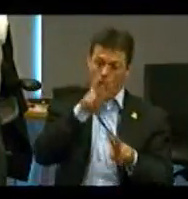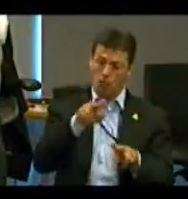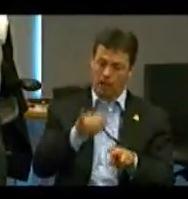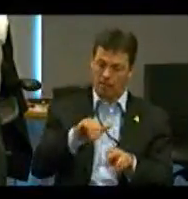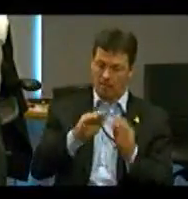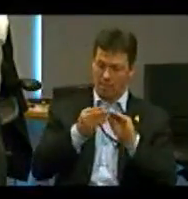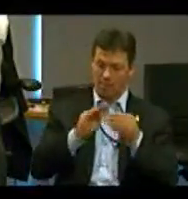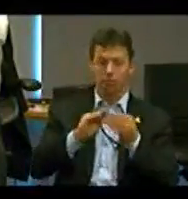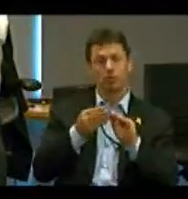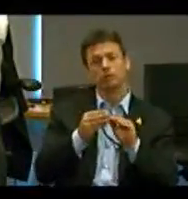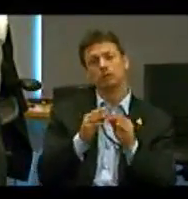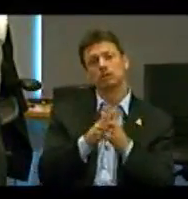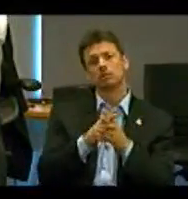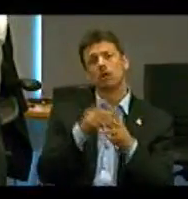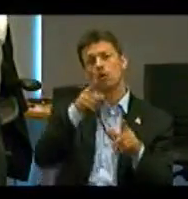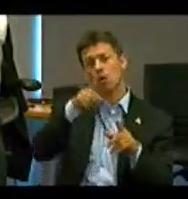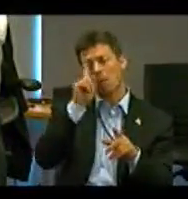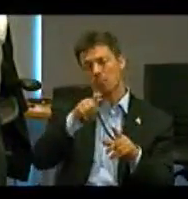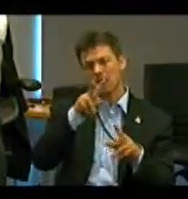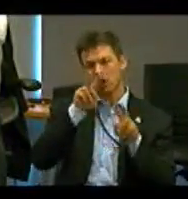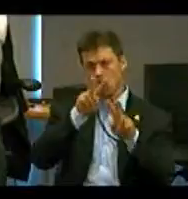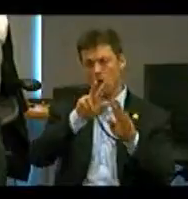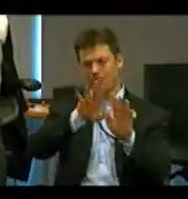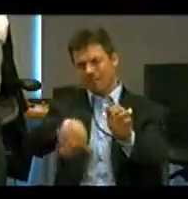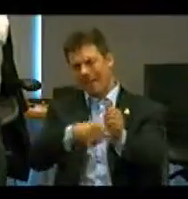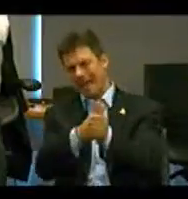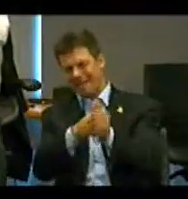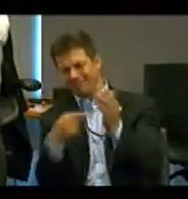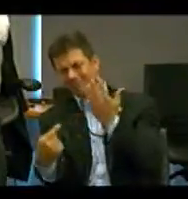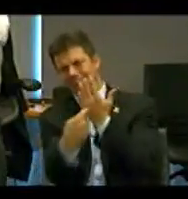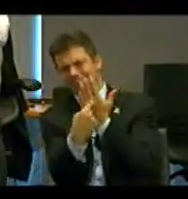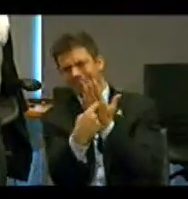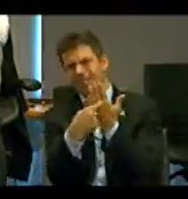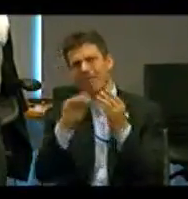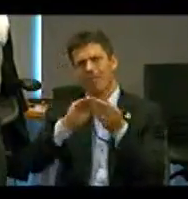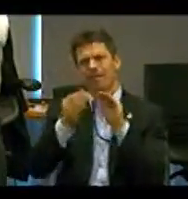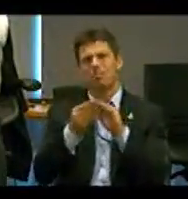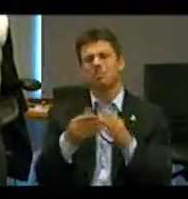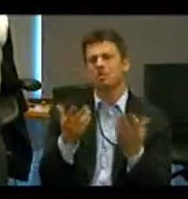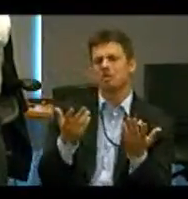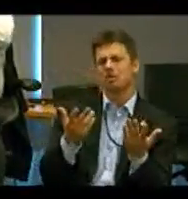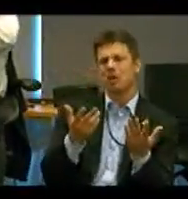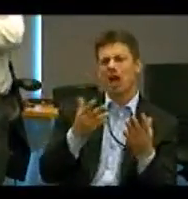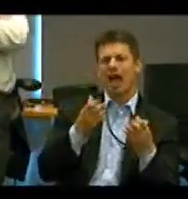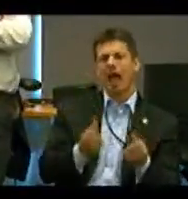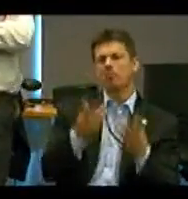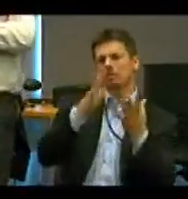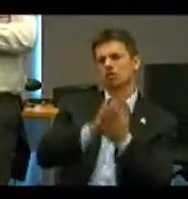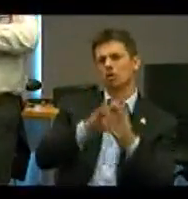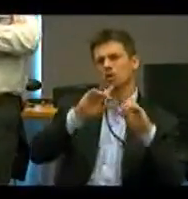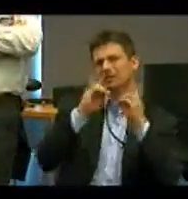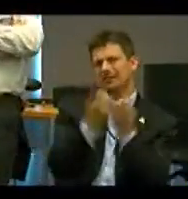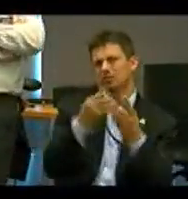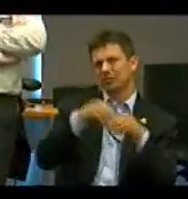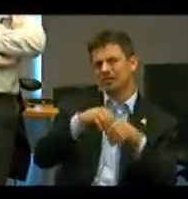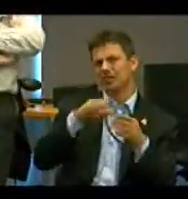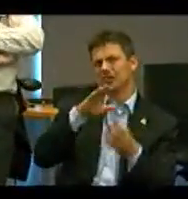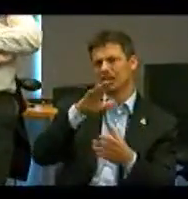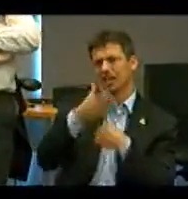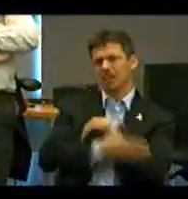numbers, you have to look behind the numbers to see, you have how many school districts in the country? 2,000,